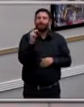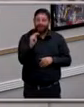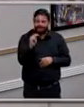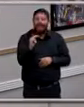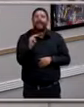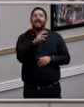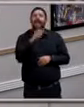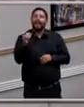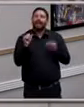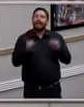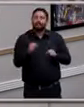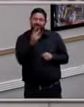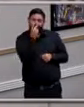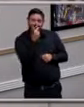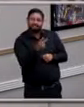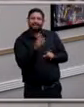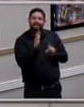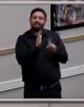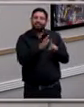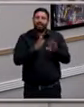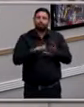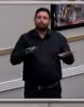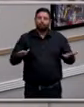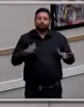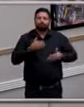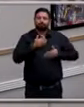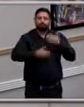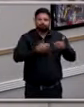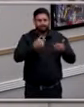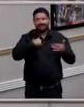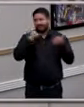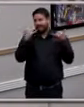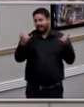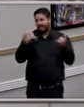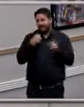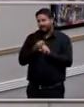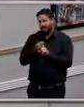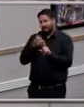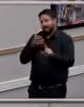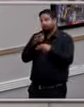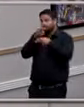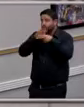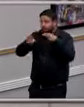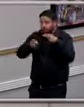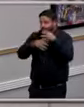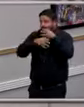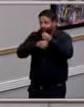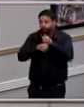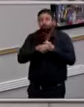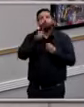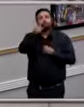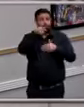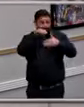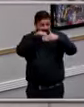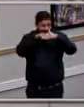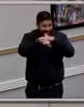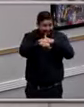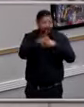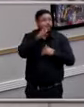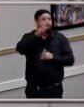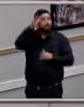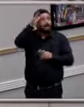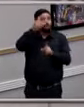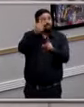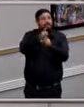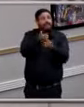progress. However, I'm going to try to explain a brief summary right now. So once you log into Parent Self-Serve,